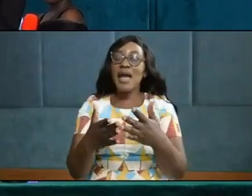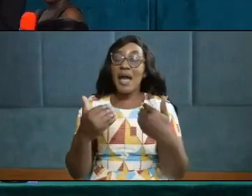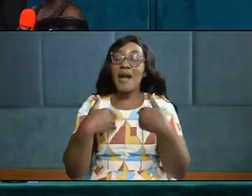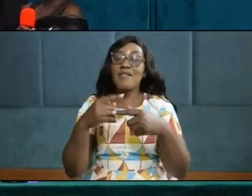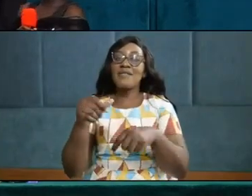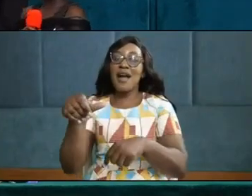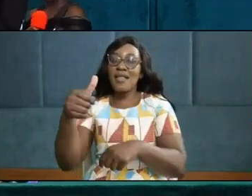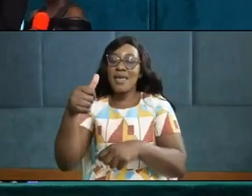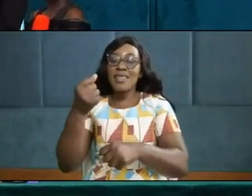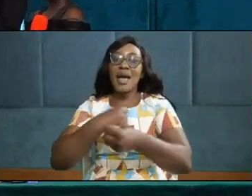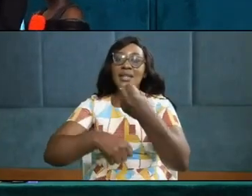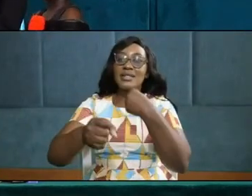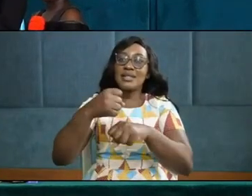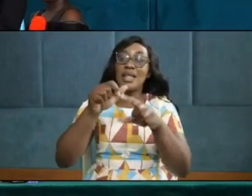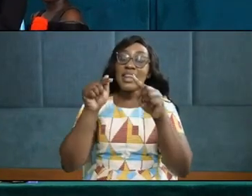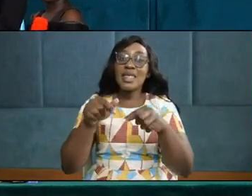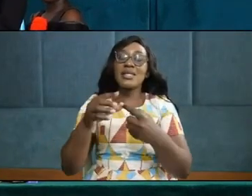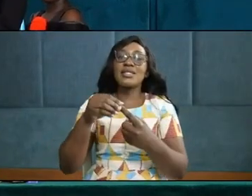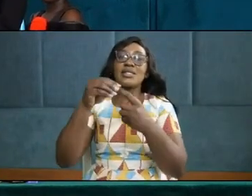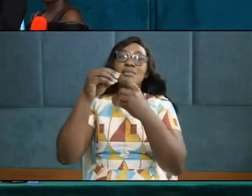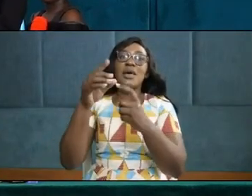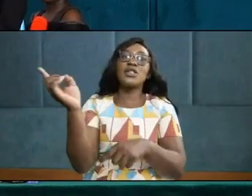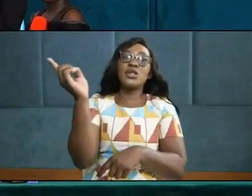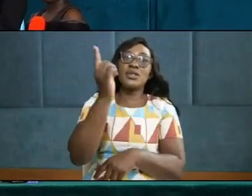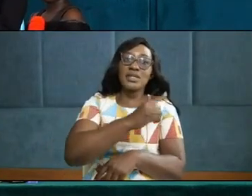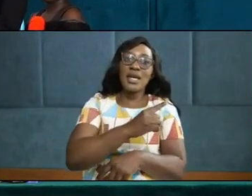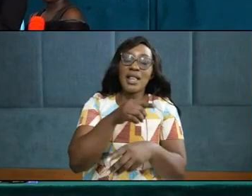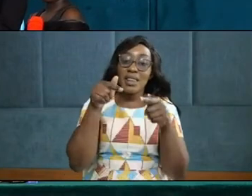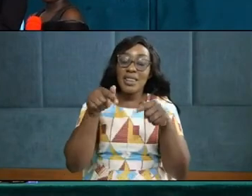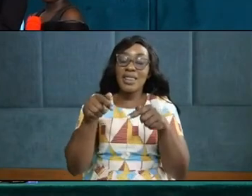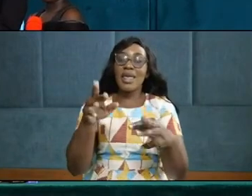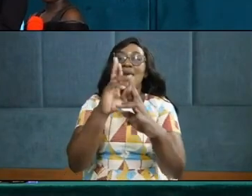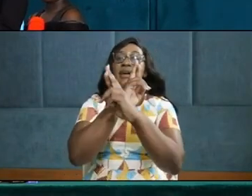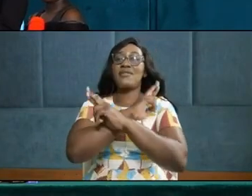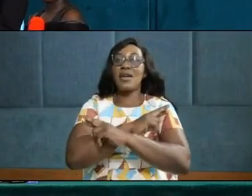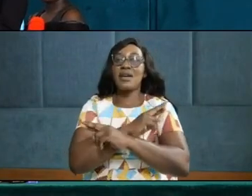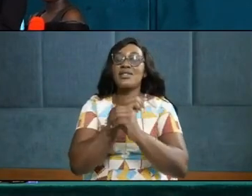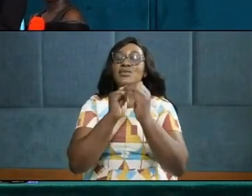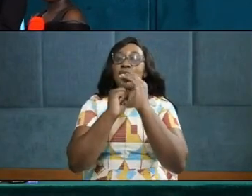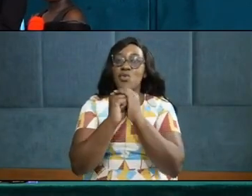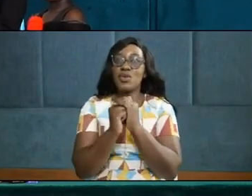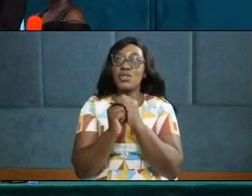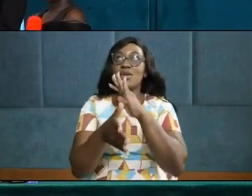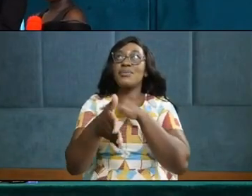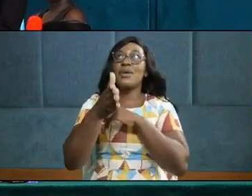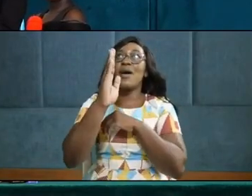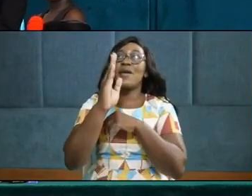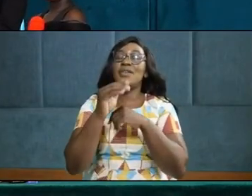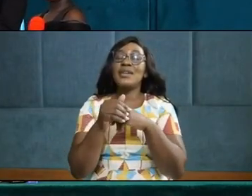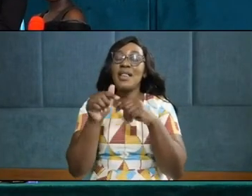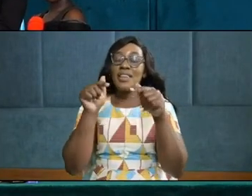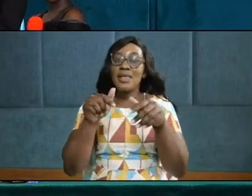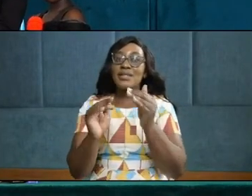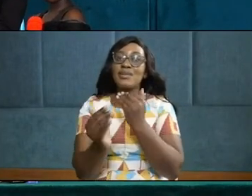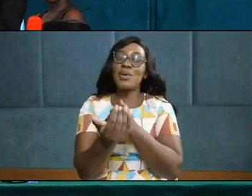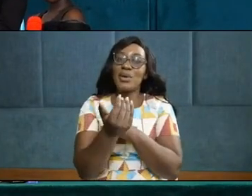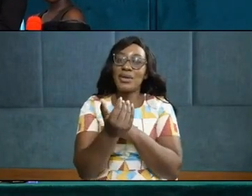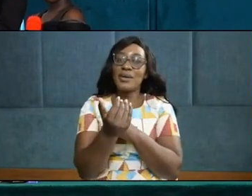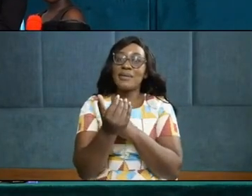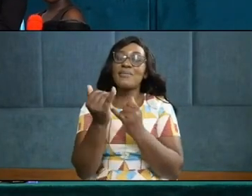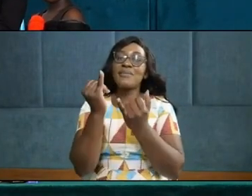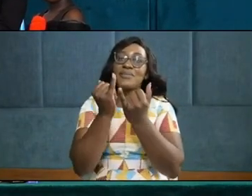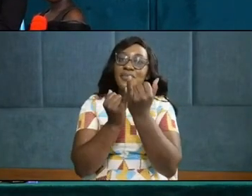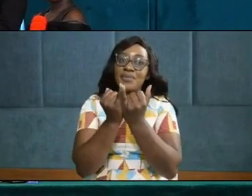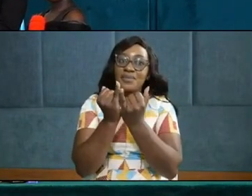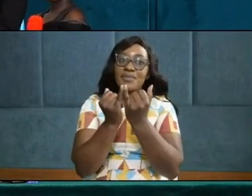activities, but on this special day you'll take a rest and worship God. To this morning, this Sabbath morning, we